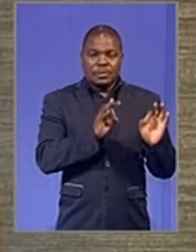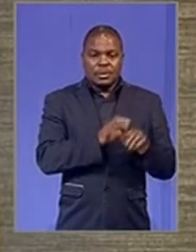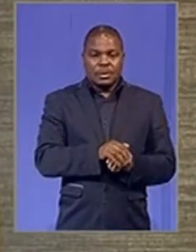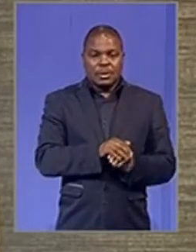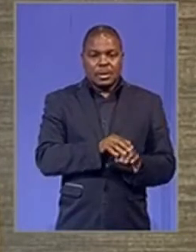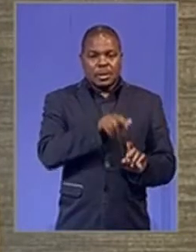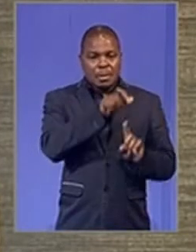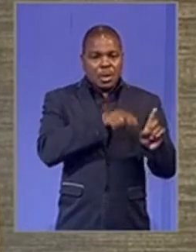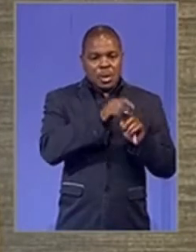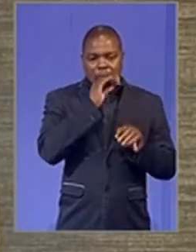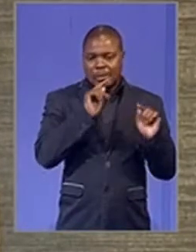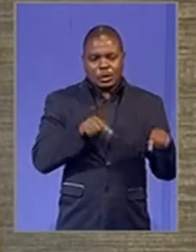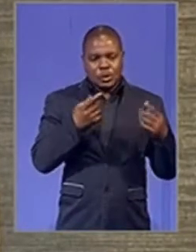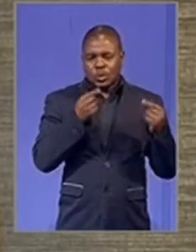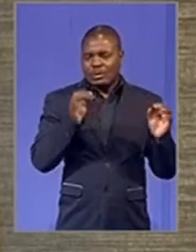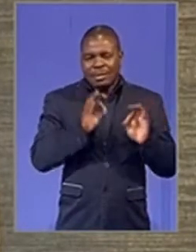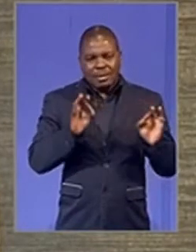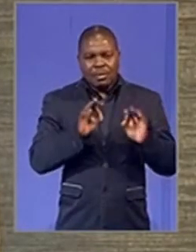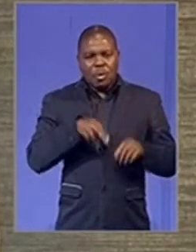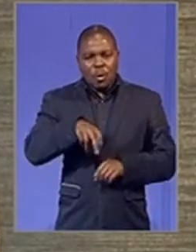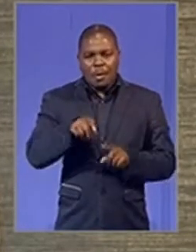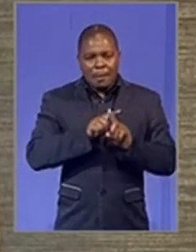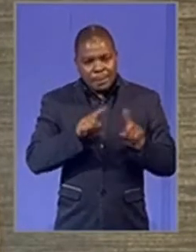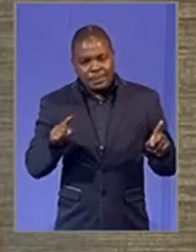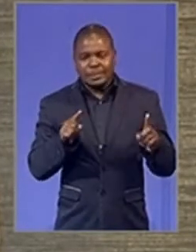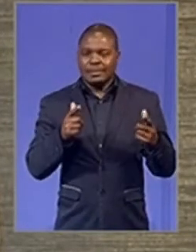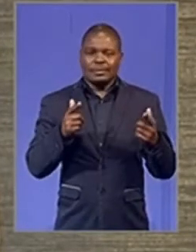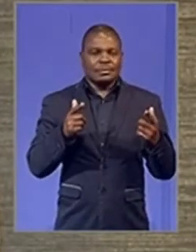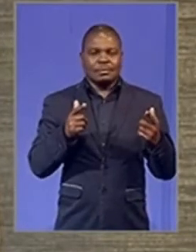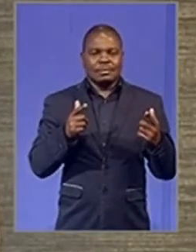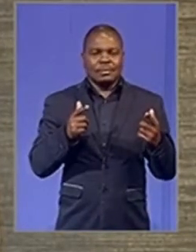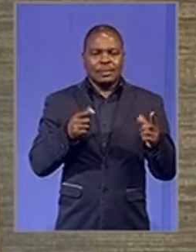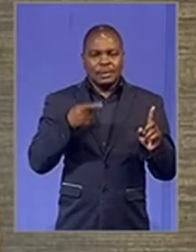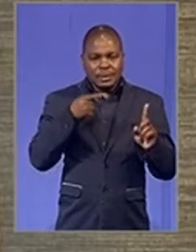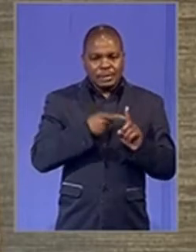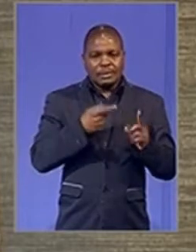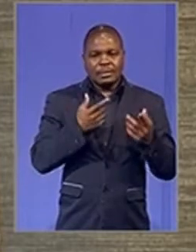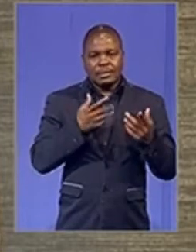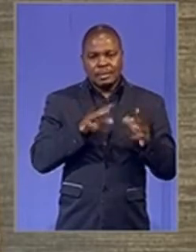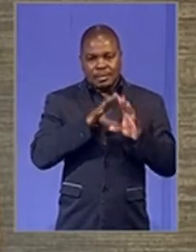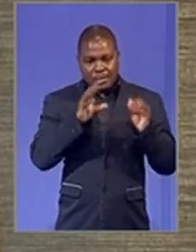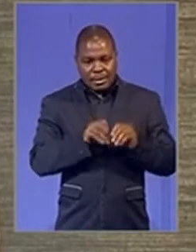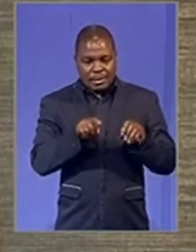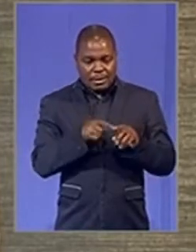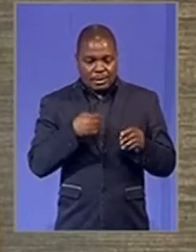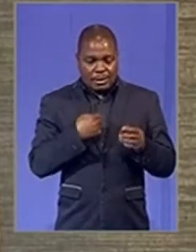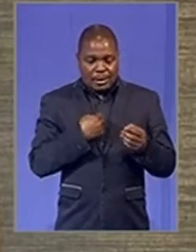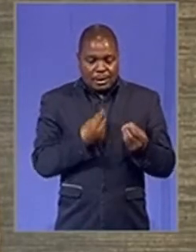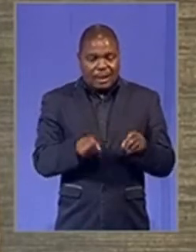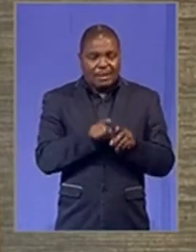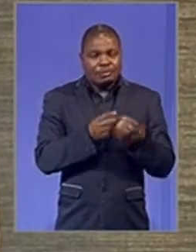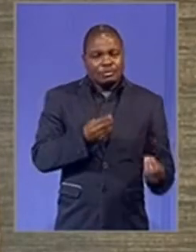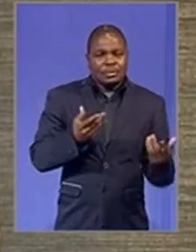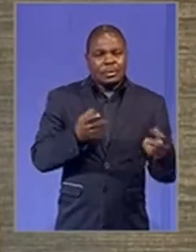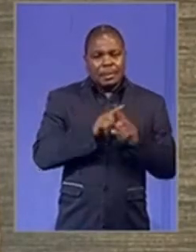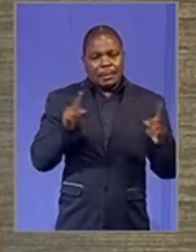couldn't speak, couldn't do anything, walk like nothing. She had to learn everything again as a child, so that again it